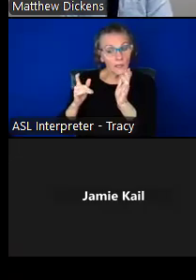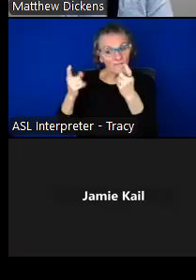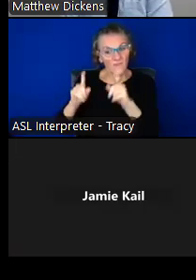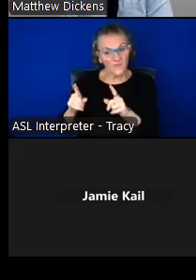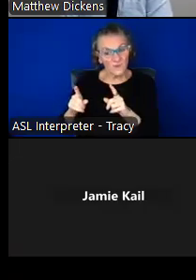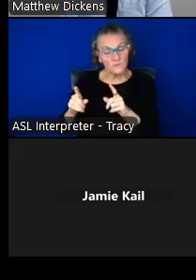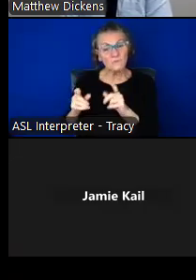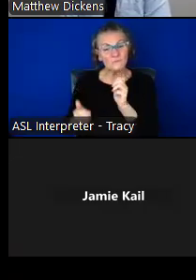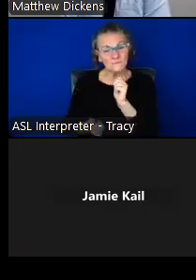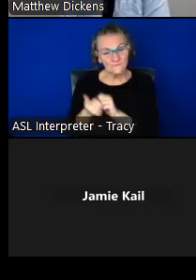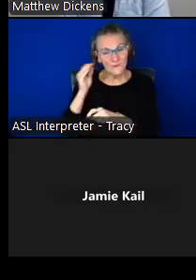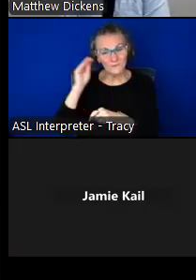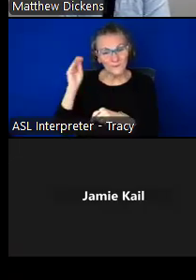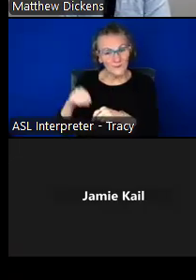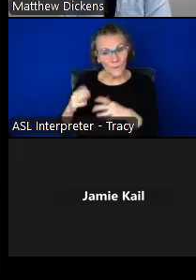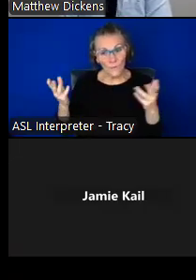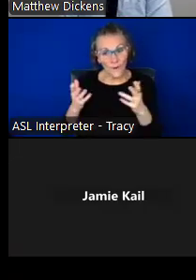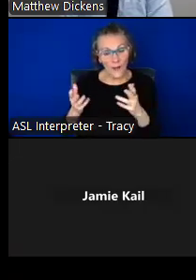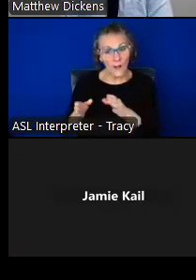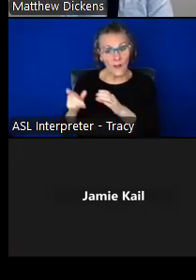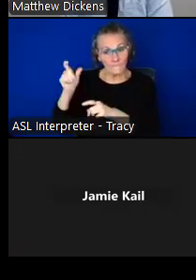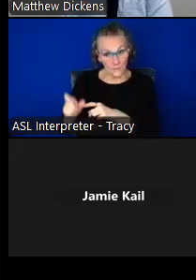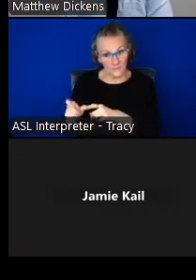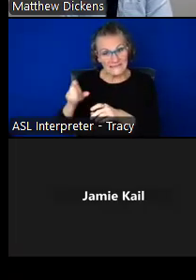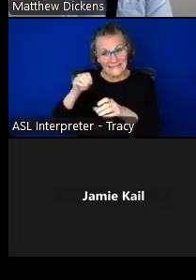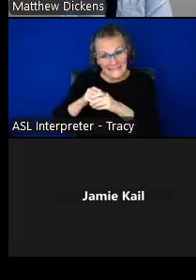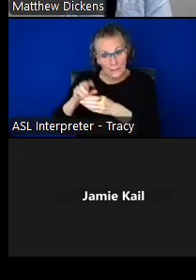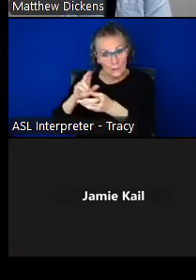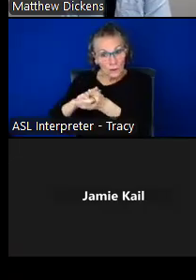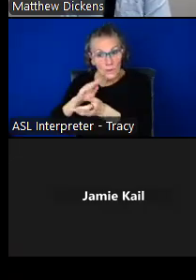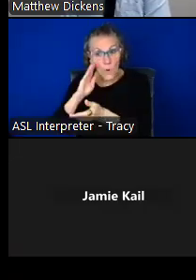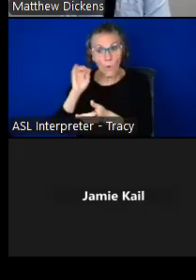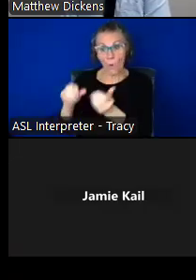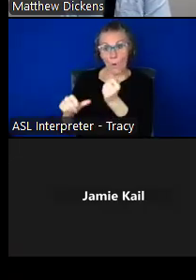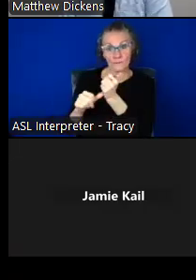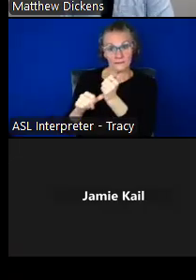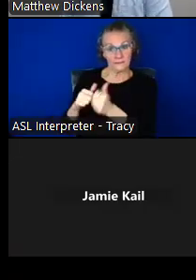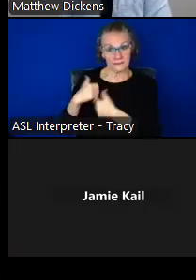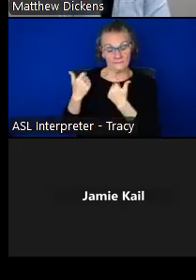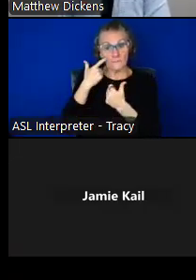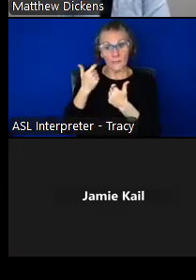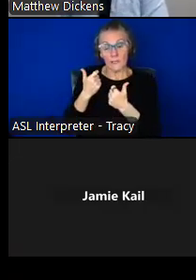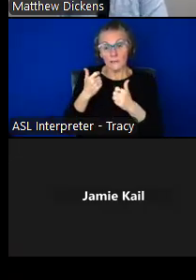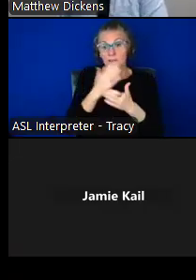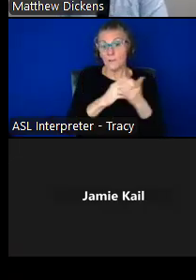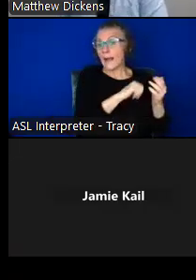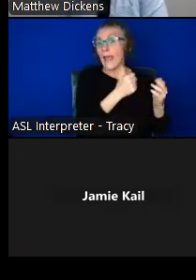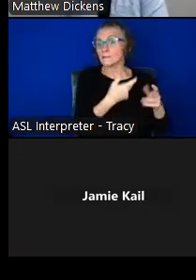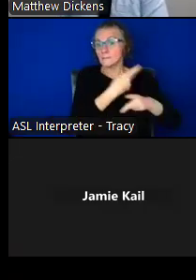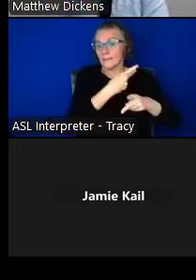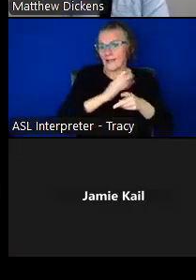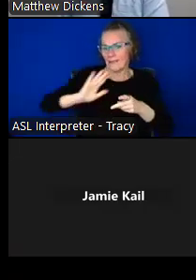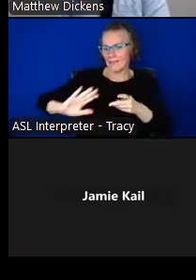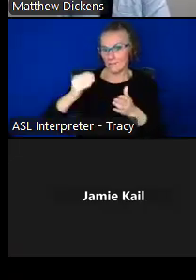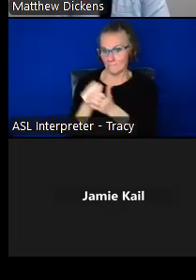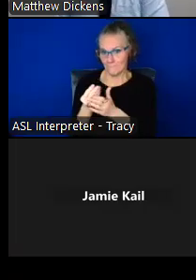more often than not when an individual is in a nursing home or an assisted living facility because somebody else is typically managing their